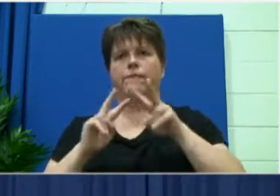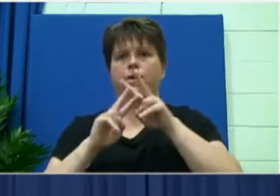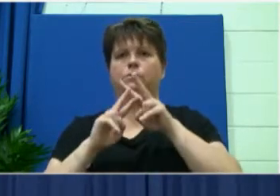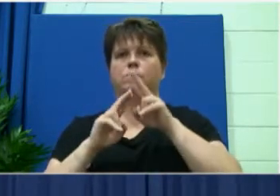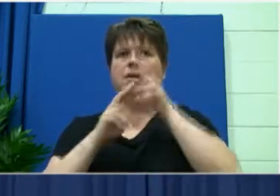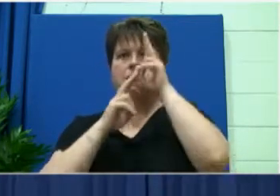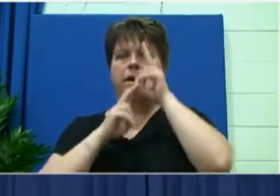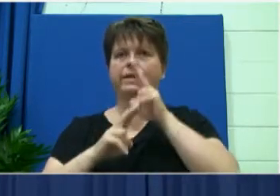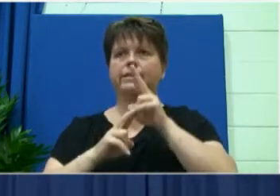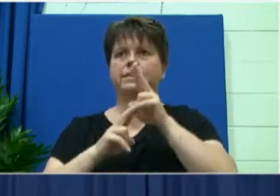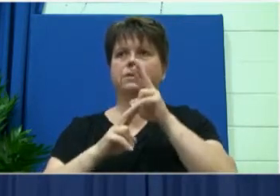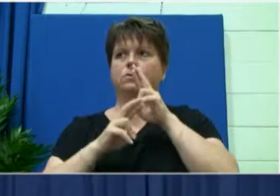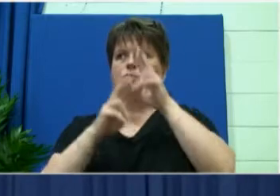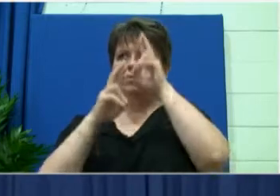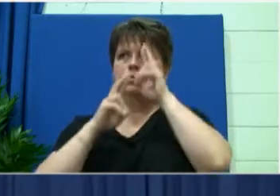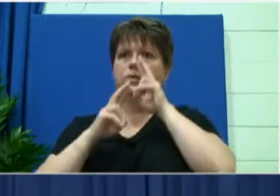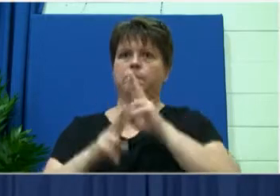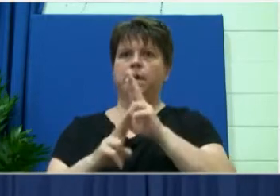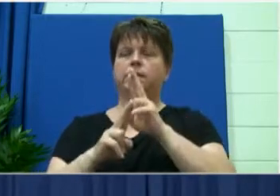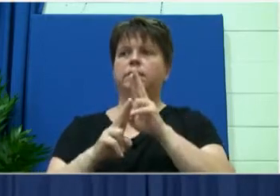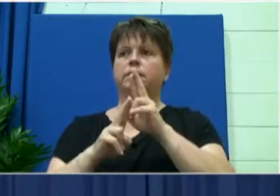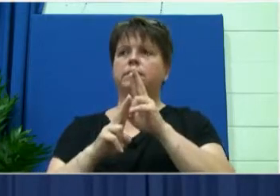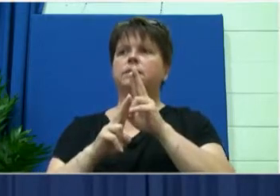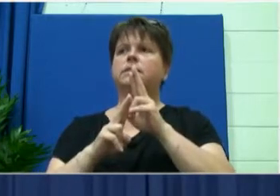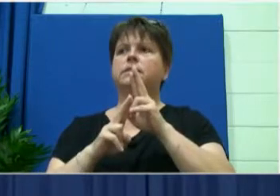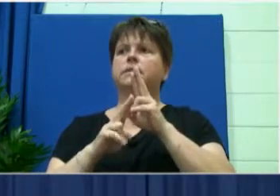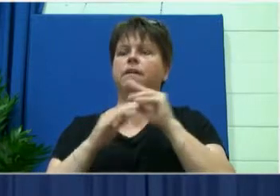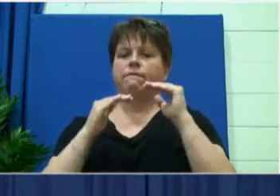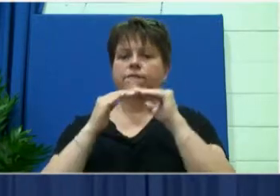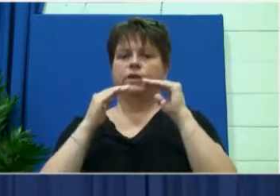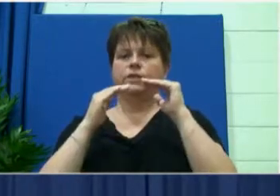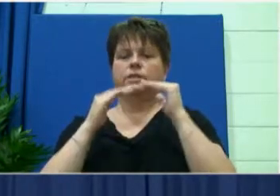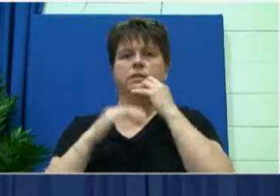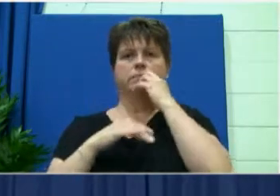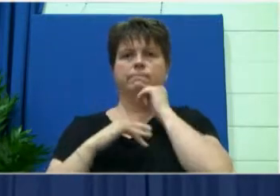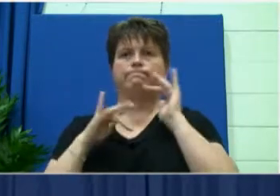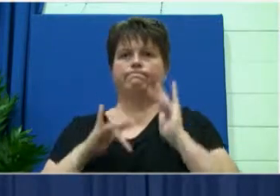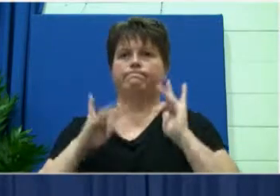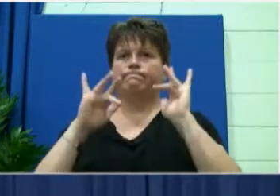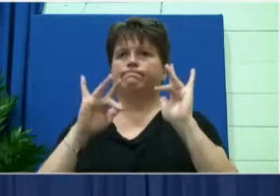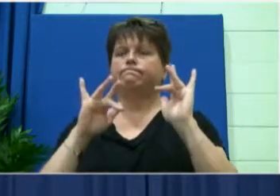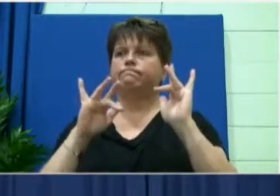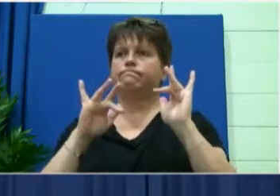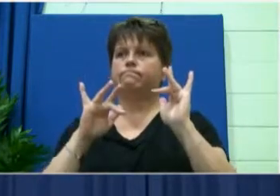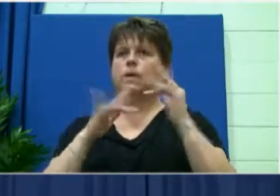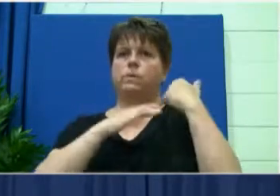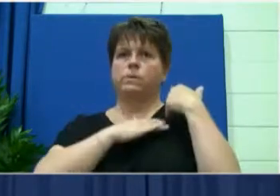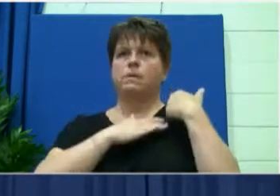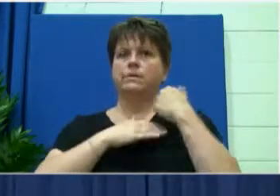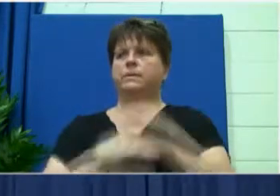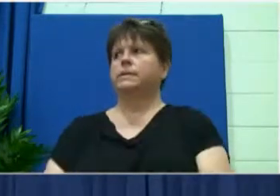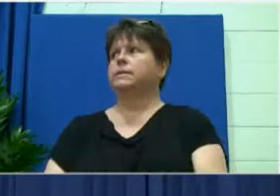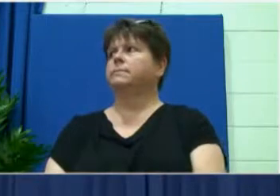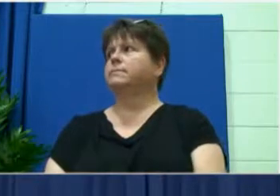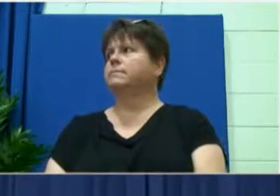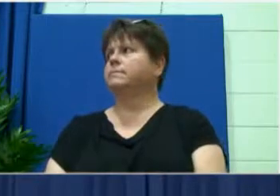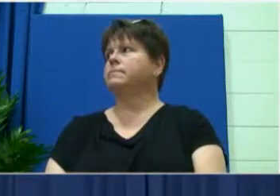honesty, respect, fairness, compassion, and responsibility.